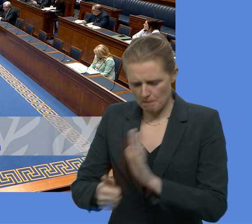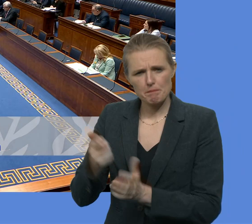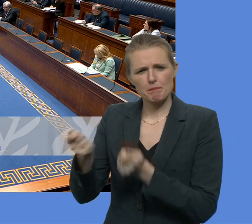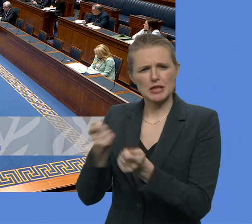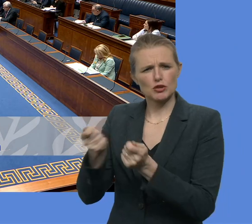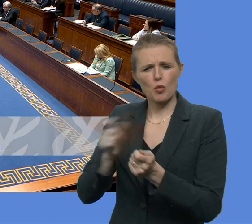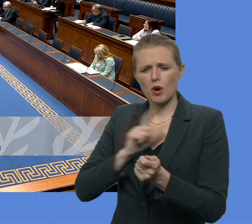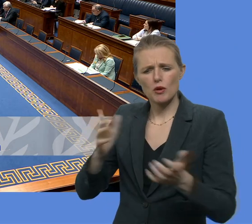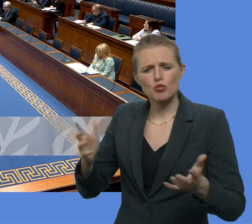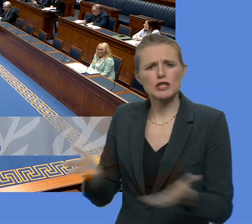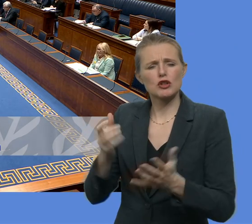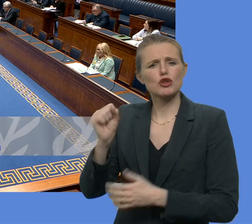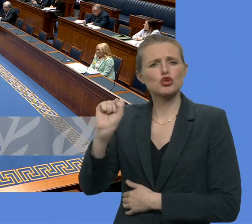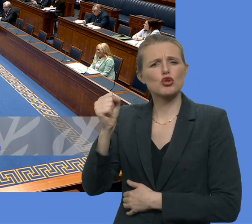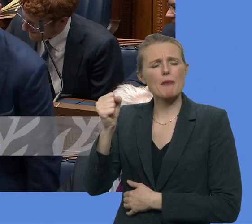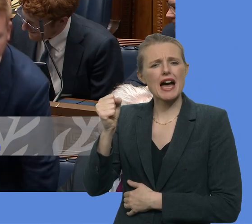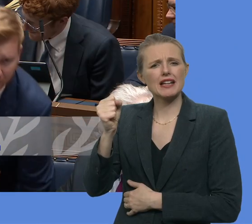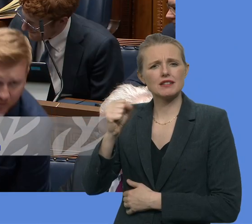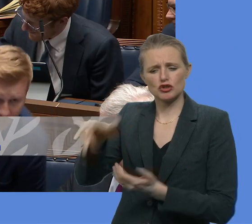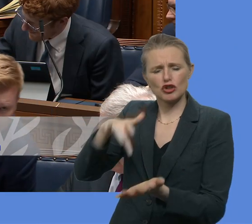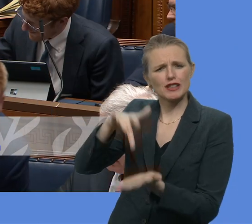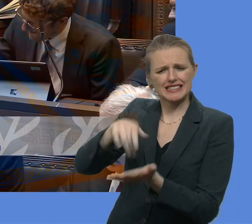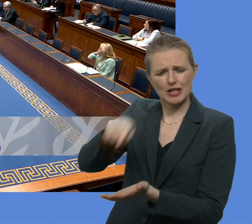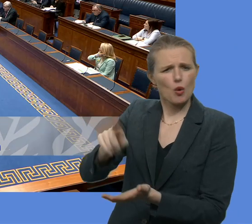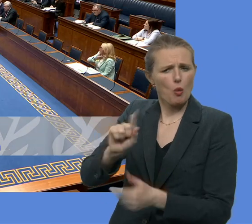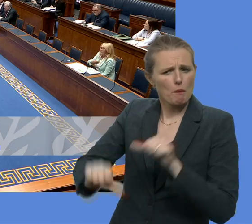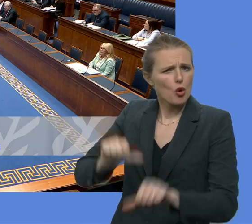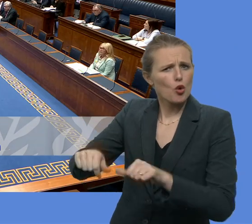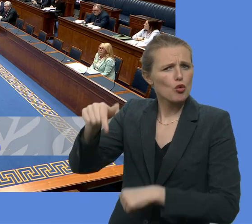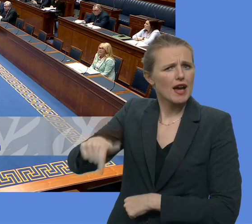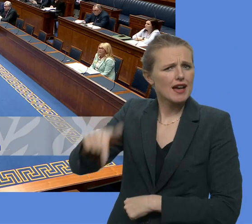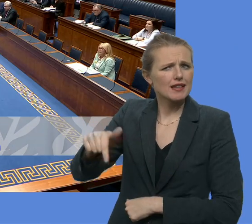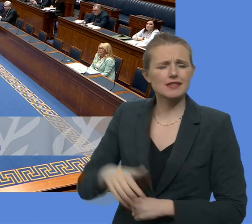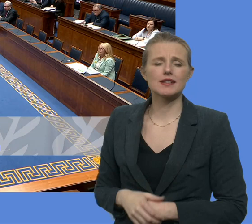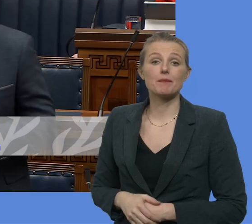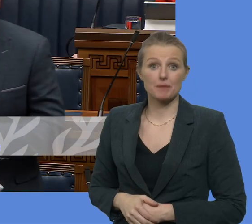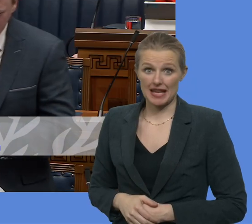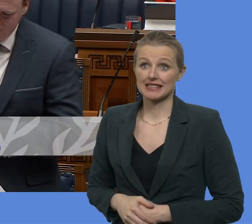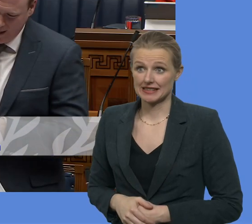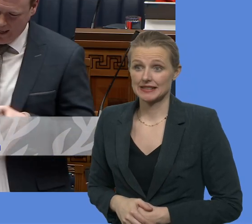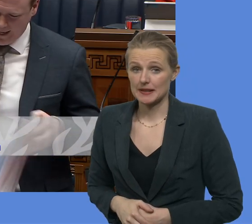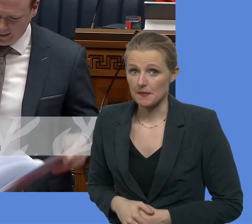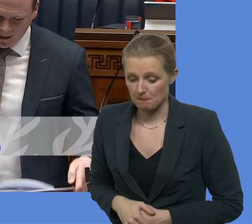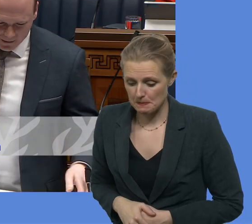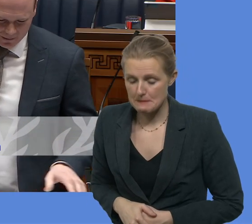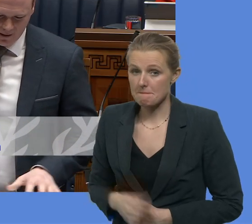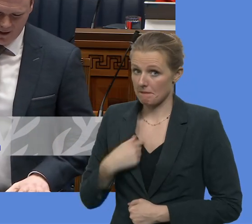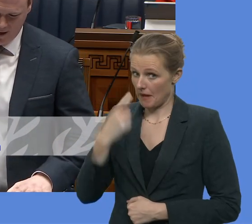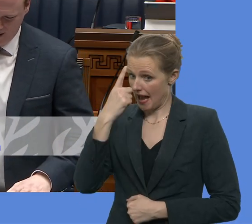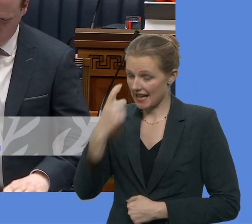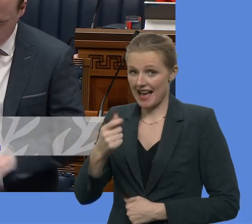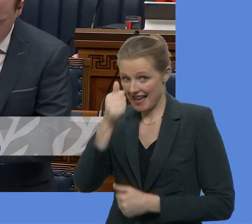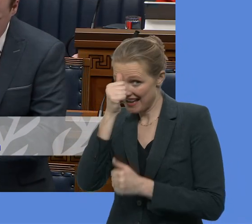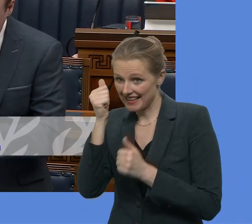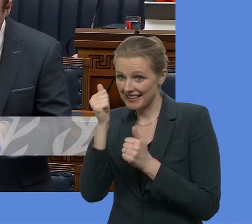Strabane Town Centre and what progress is made in the public realm scheme? Yes, Mr. Speaker, I can.